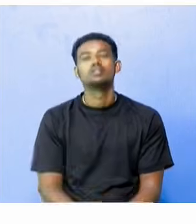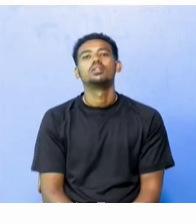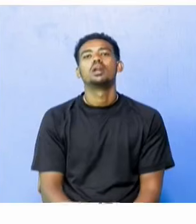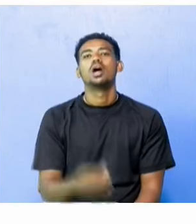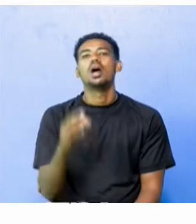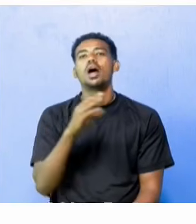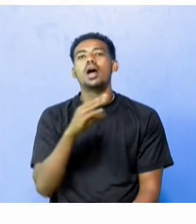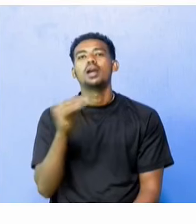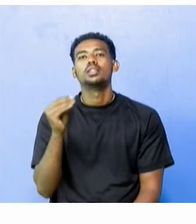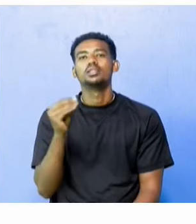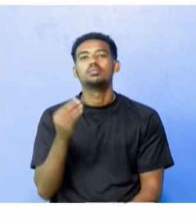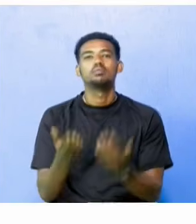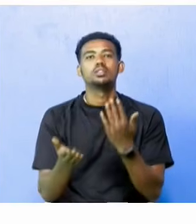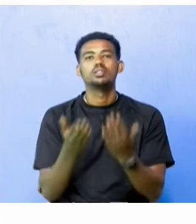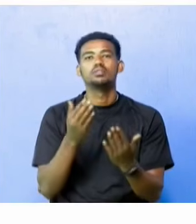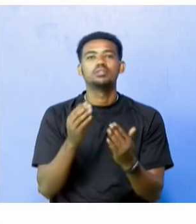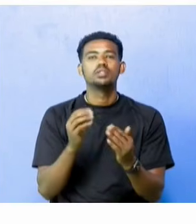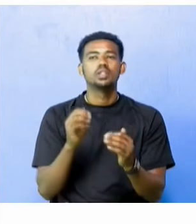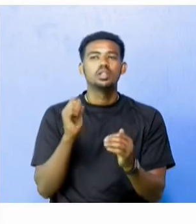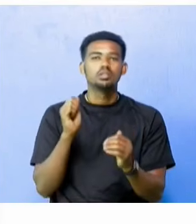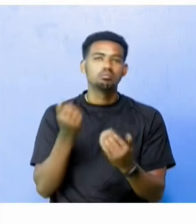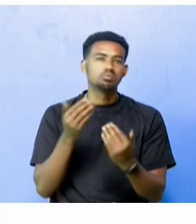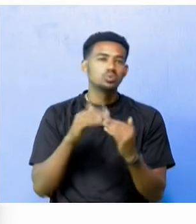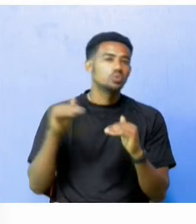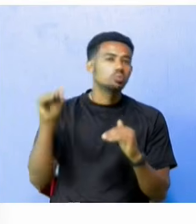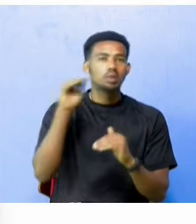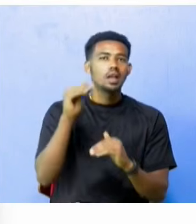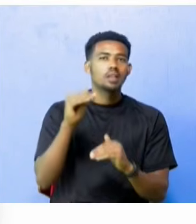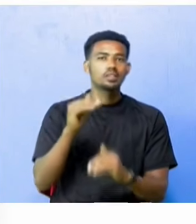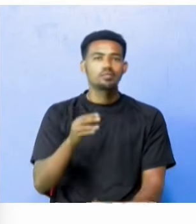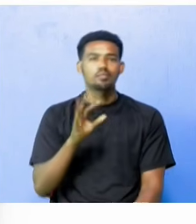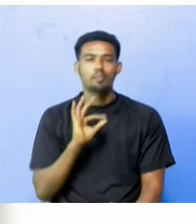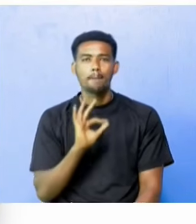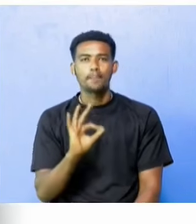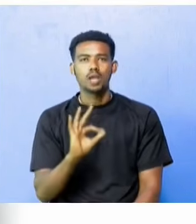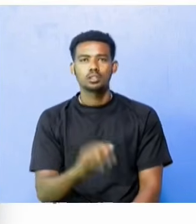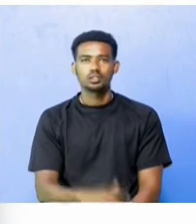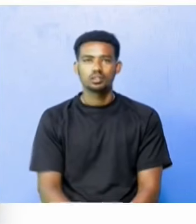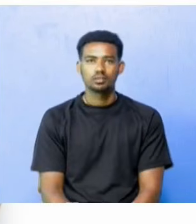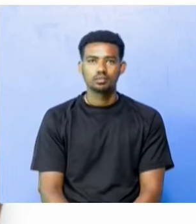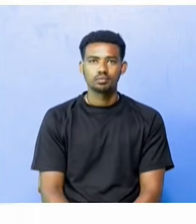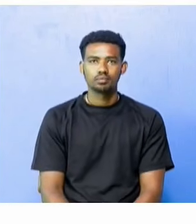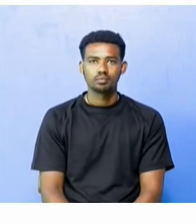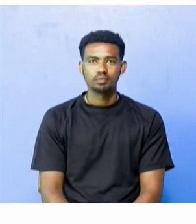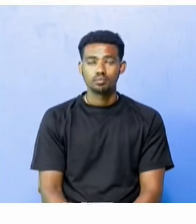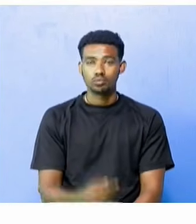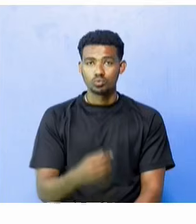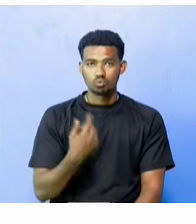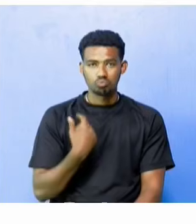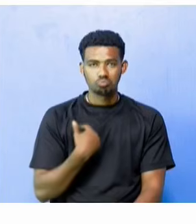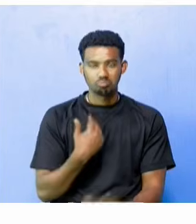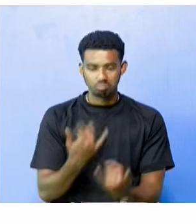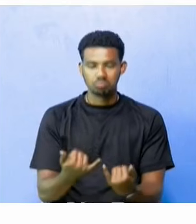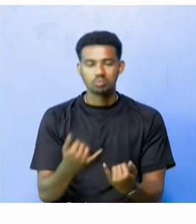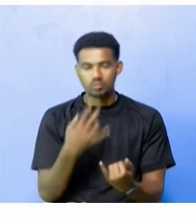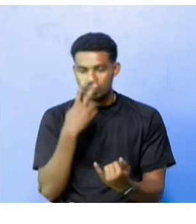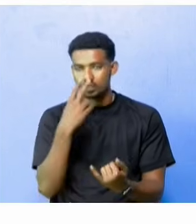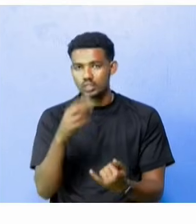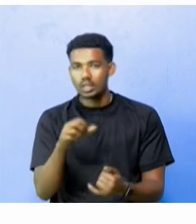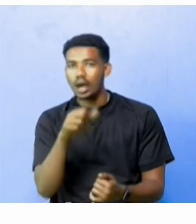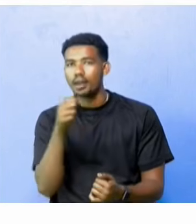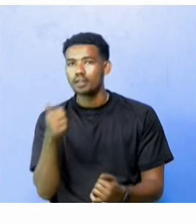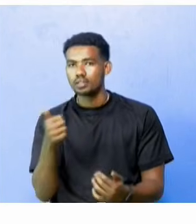And in the case of superlative, best. Let's see another one.